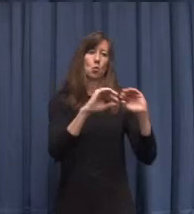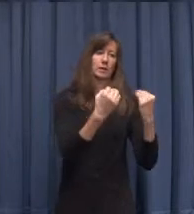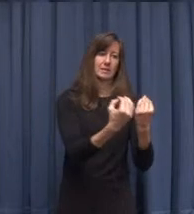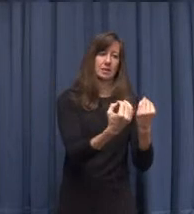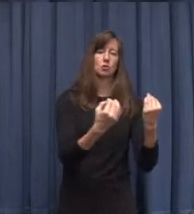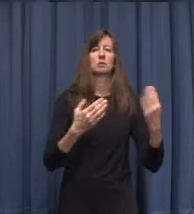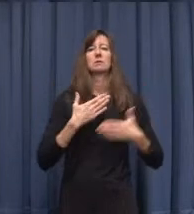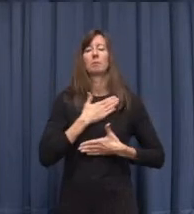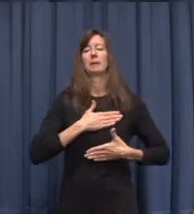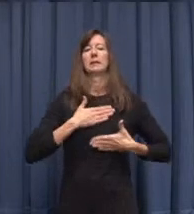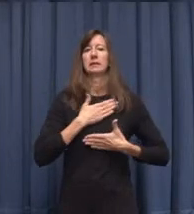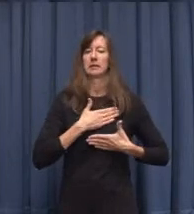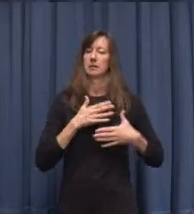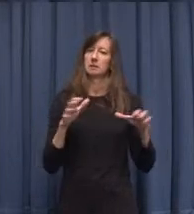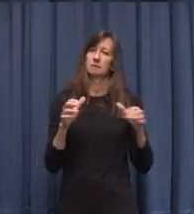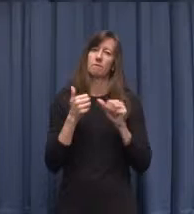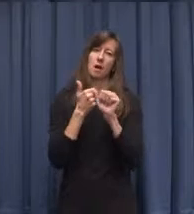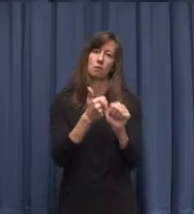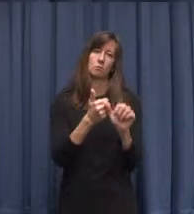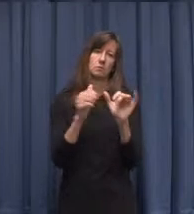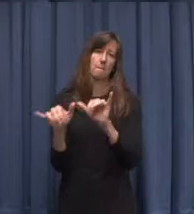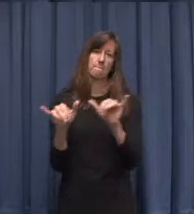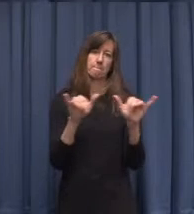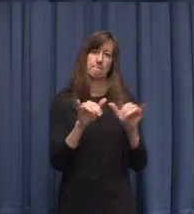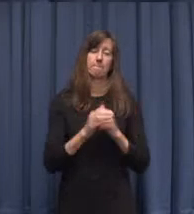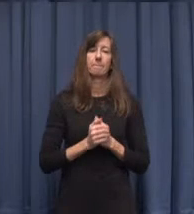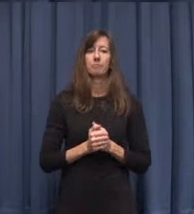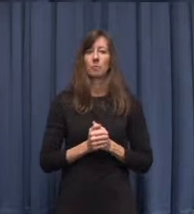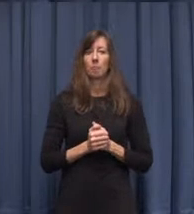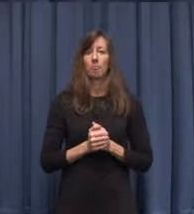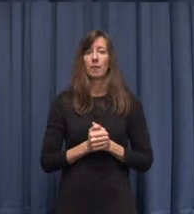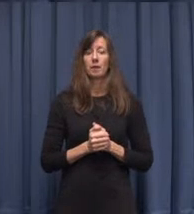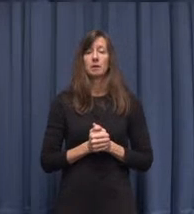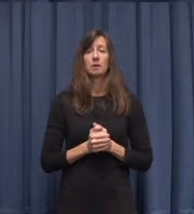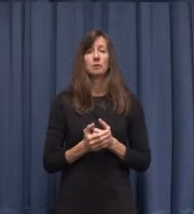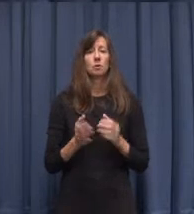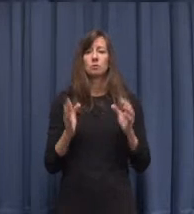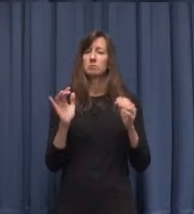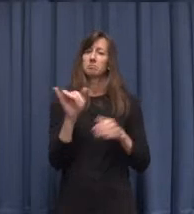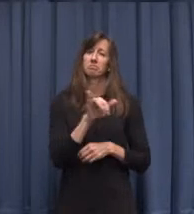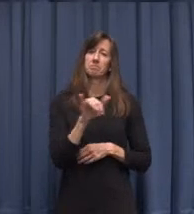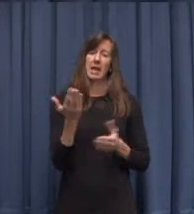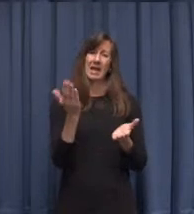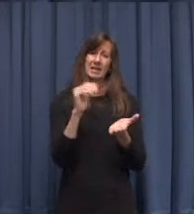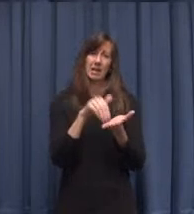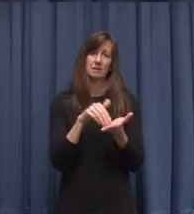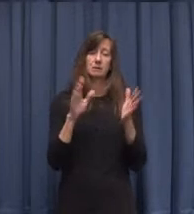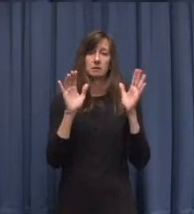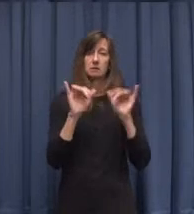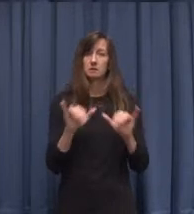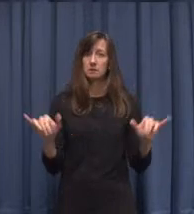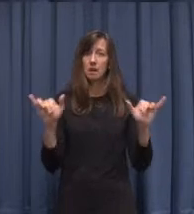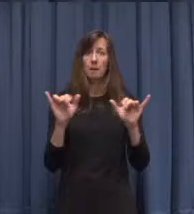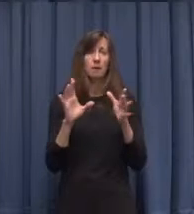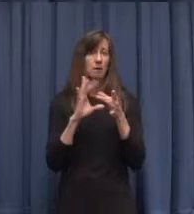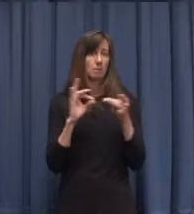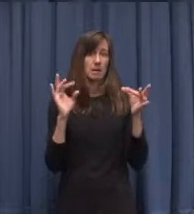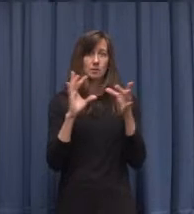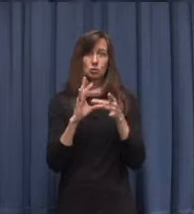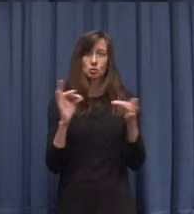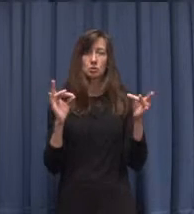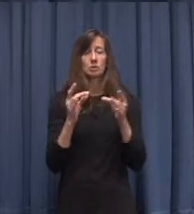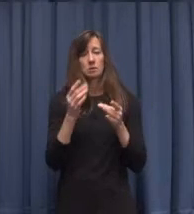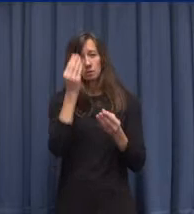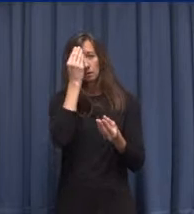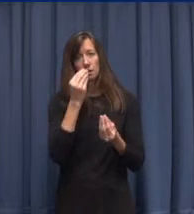Individually, of course, it's the same message, but it's just about taking it seriously and doing it at all